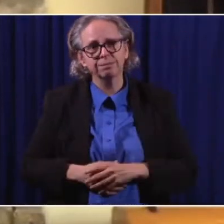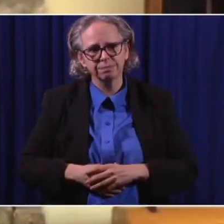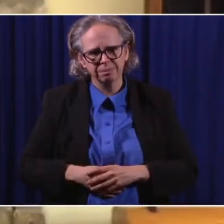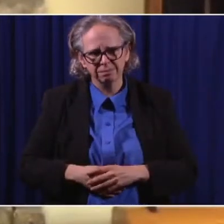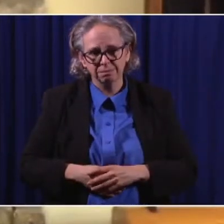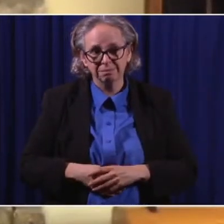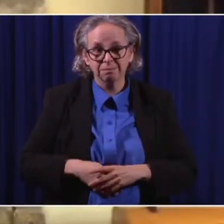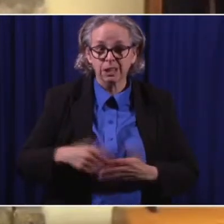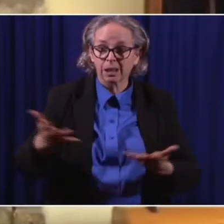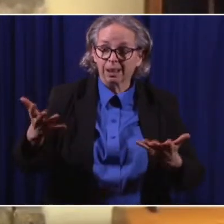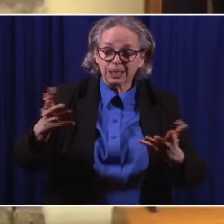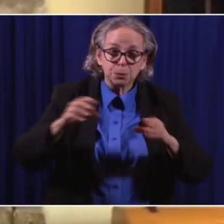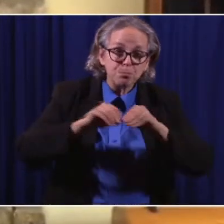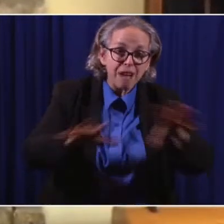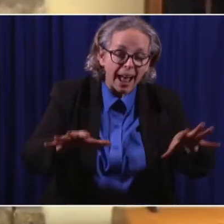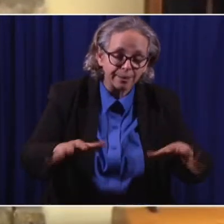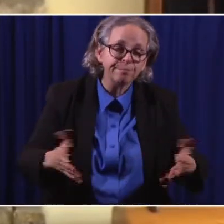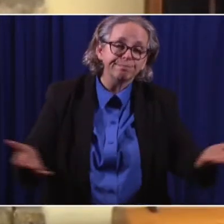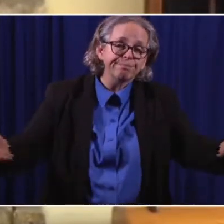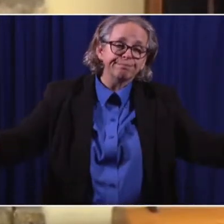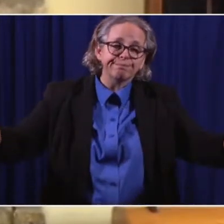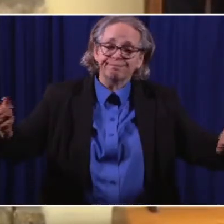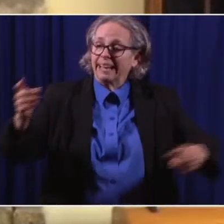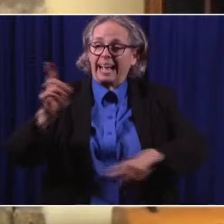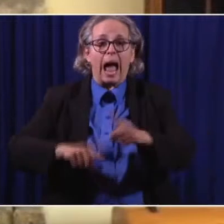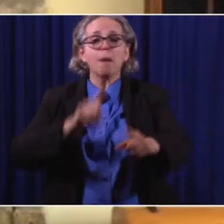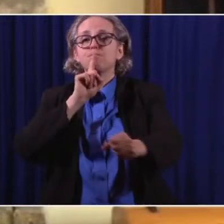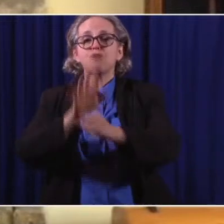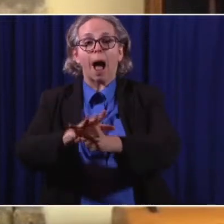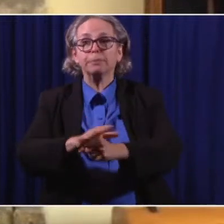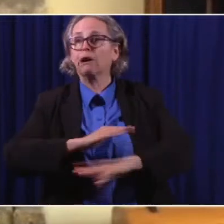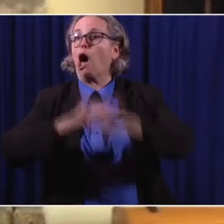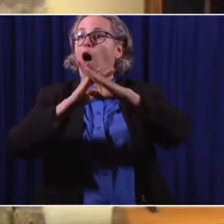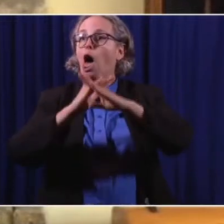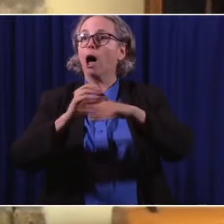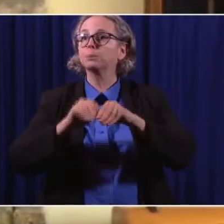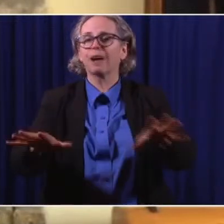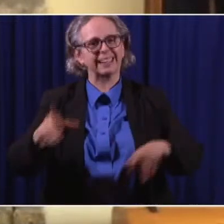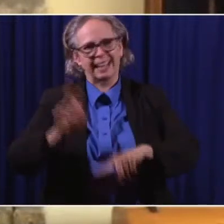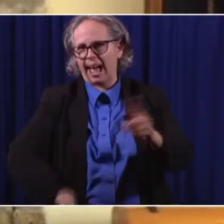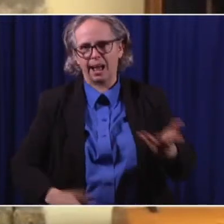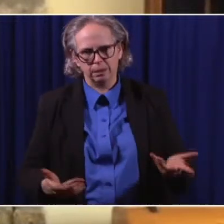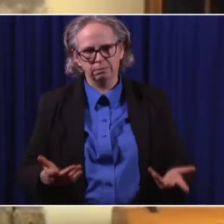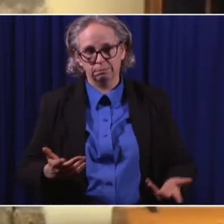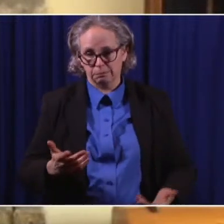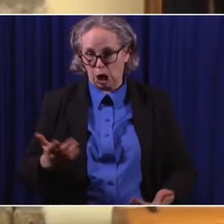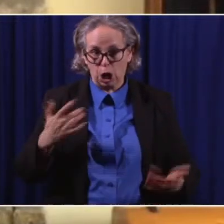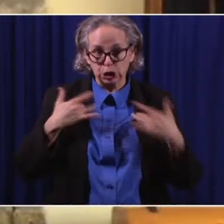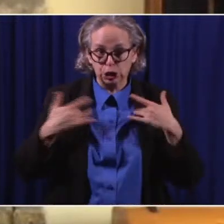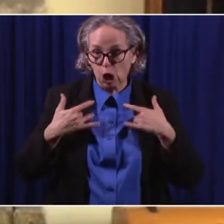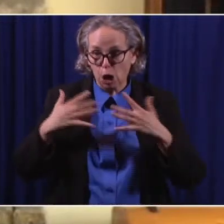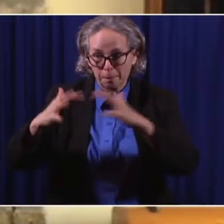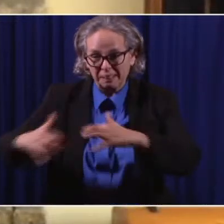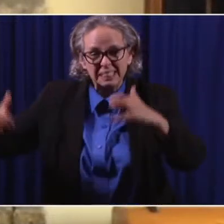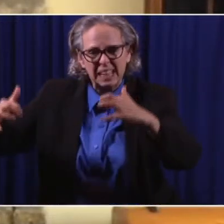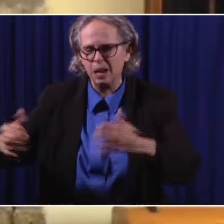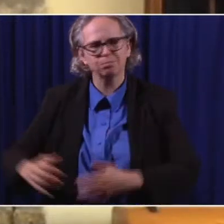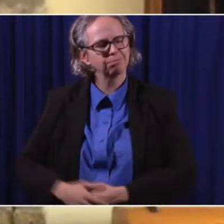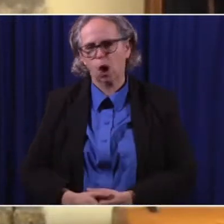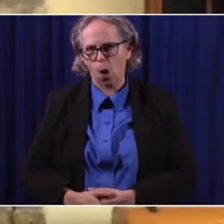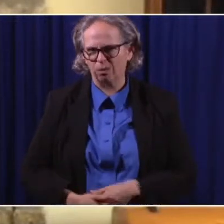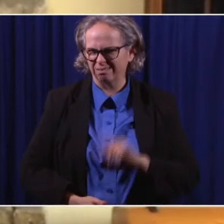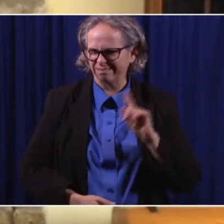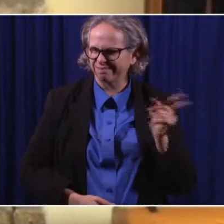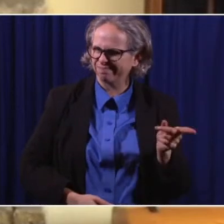thing we worry about more is not the formal settings, it's the informal settings. And that's what we should worry